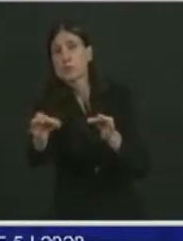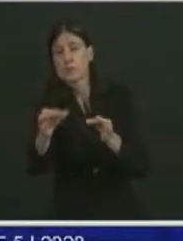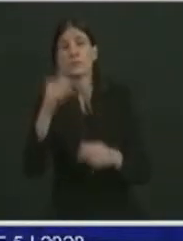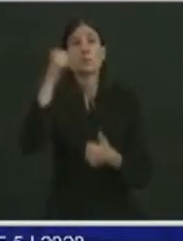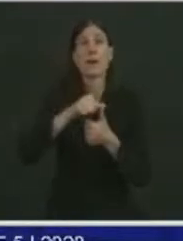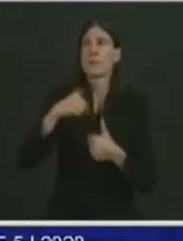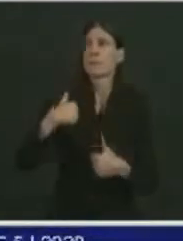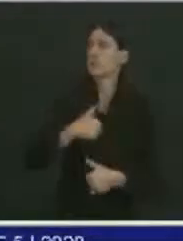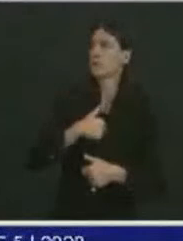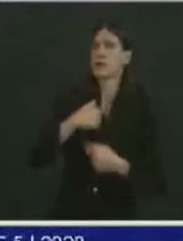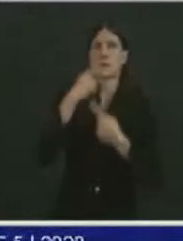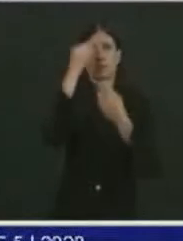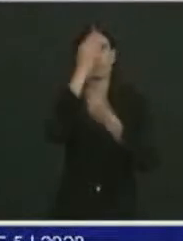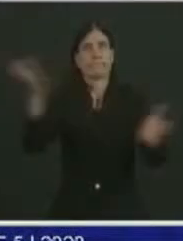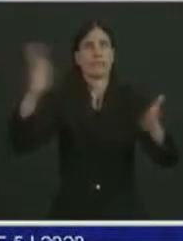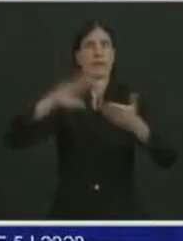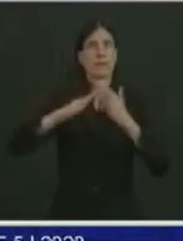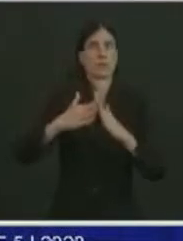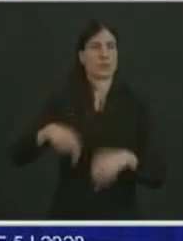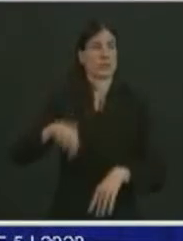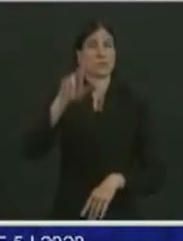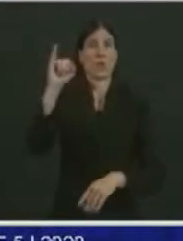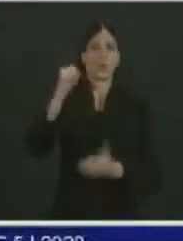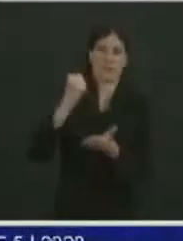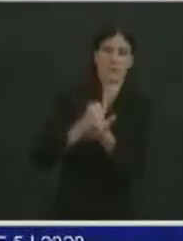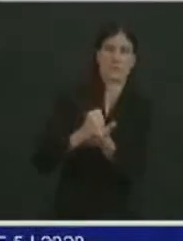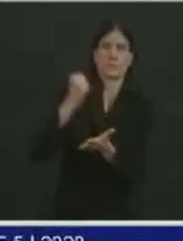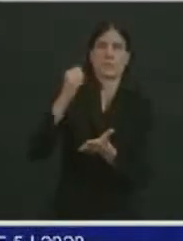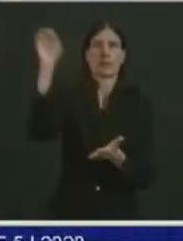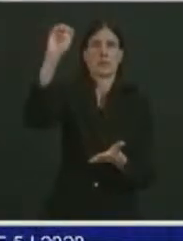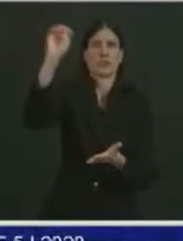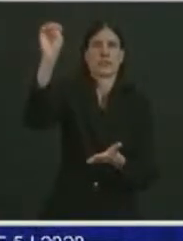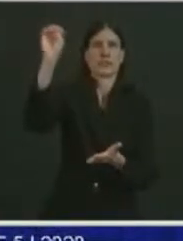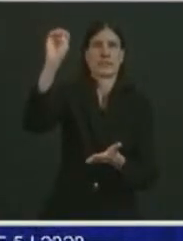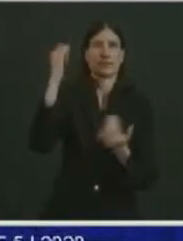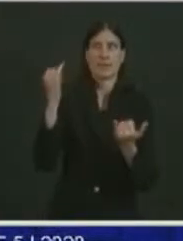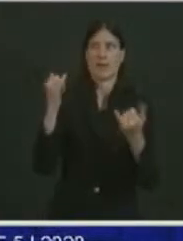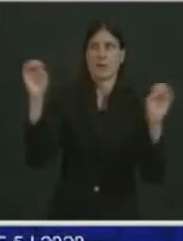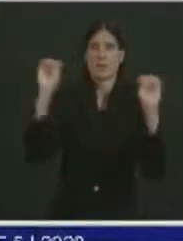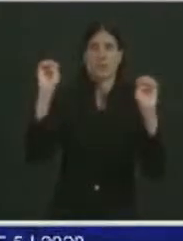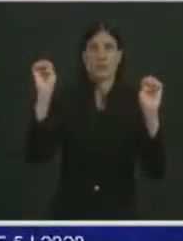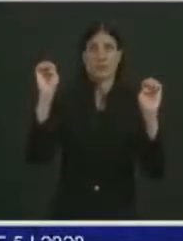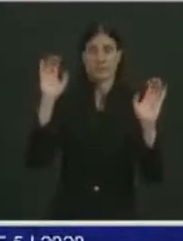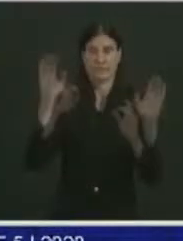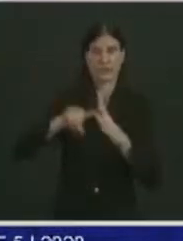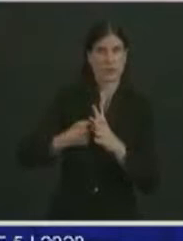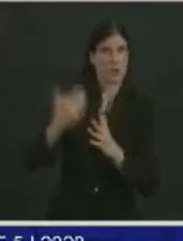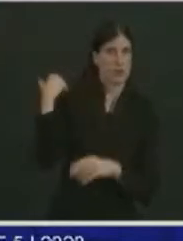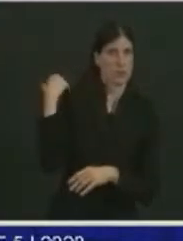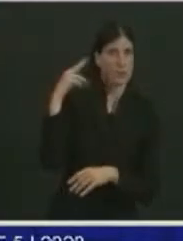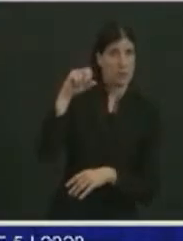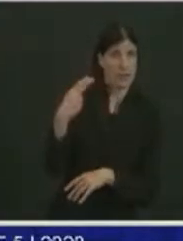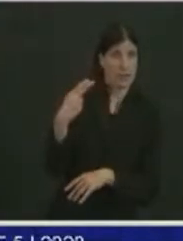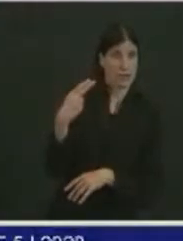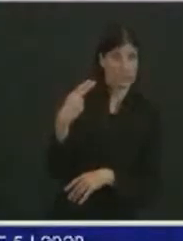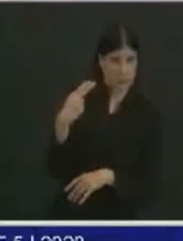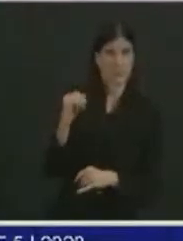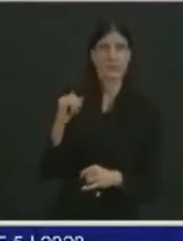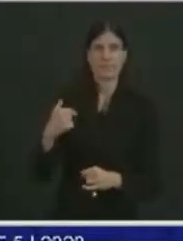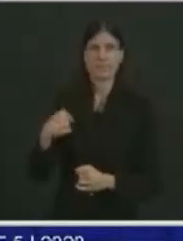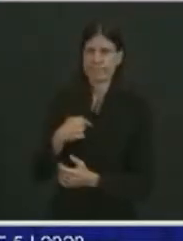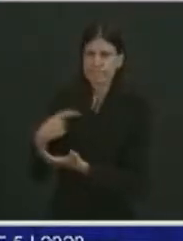Island. That state of emergency is still in effect. I have just